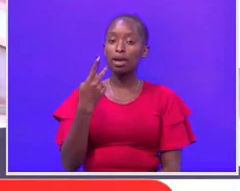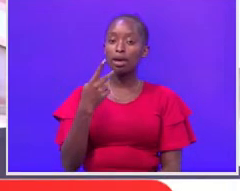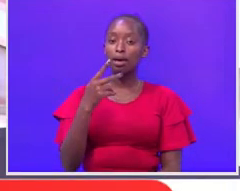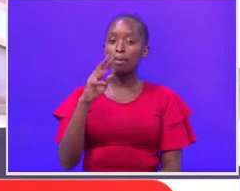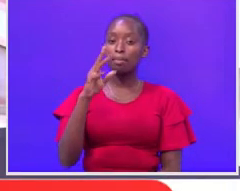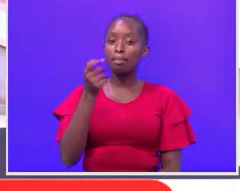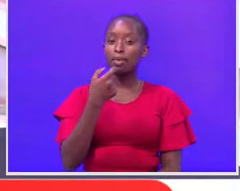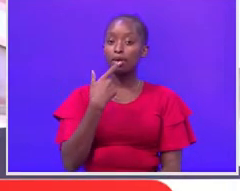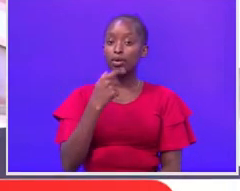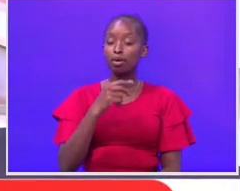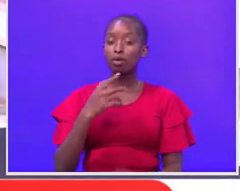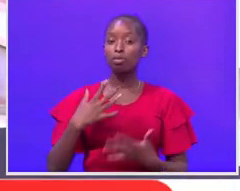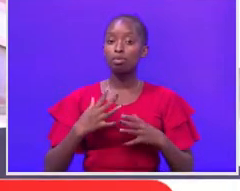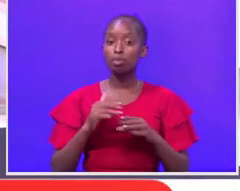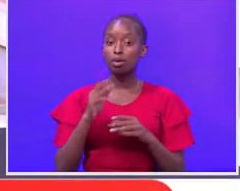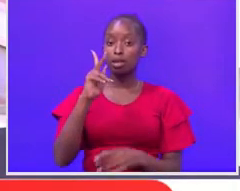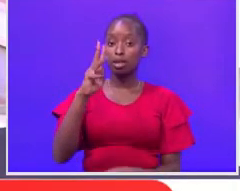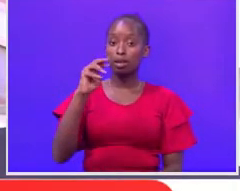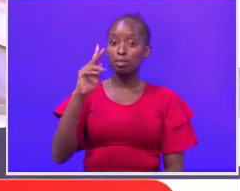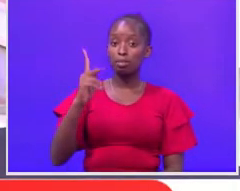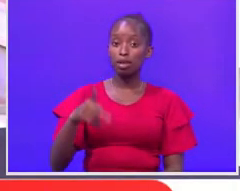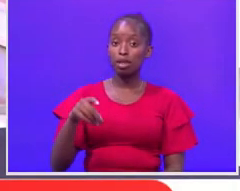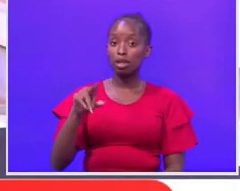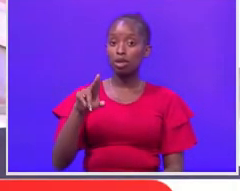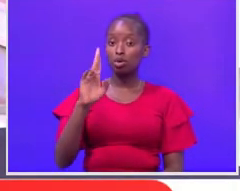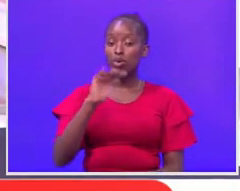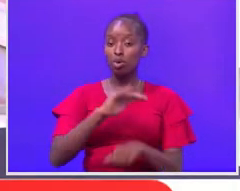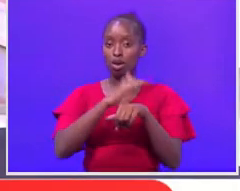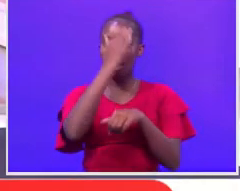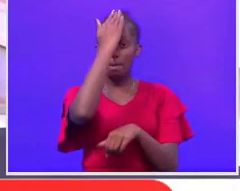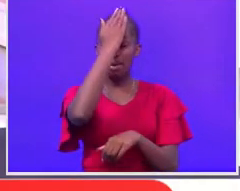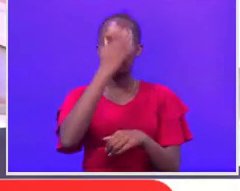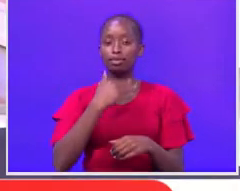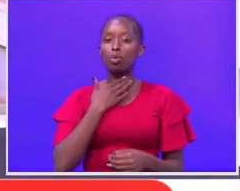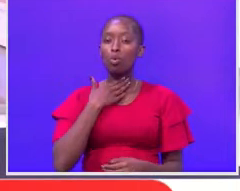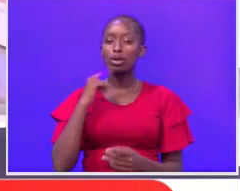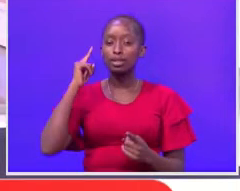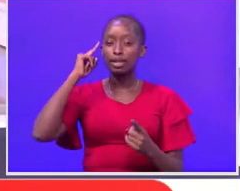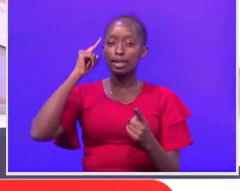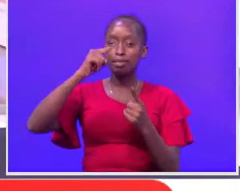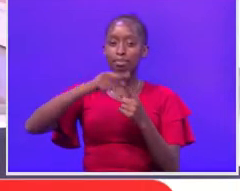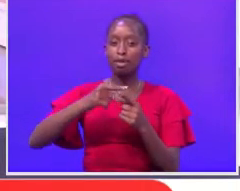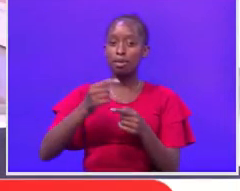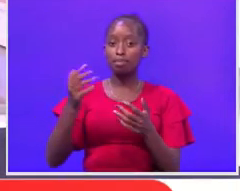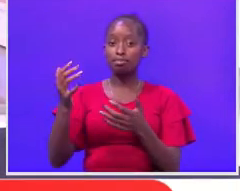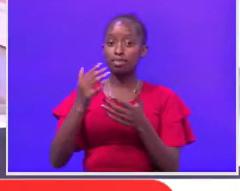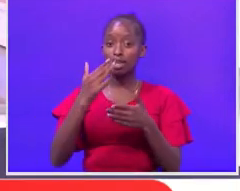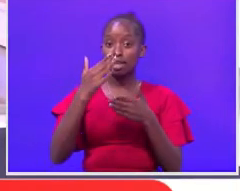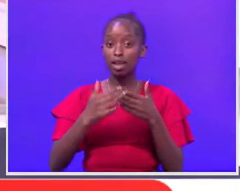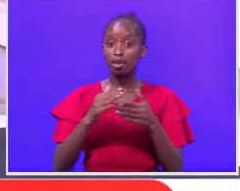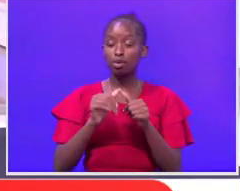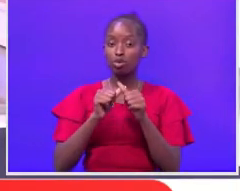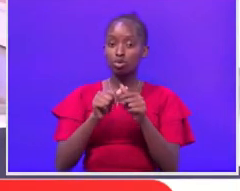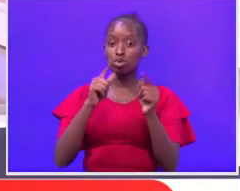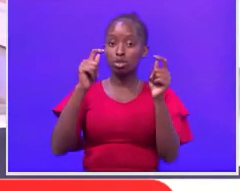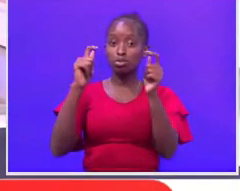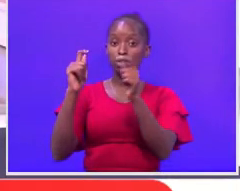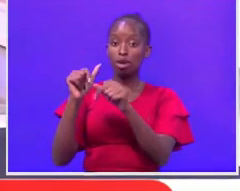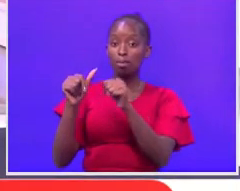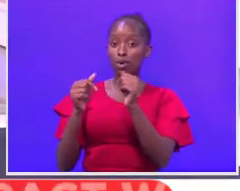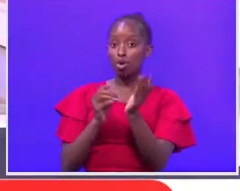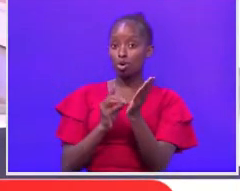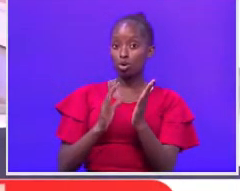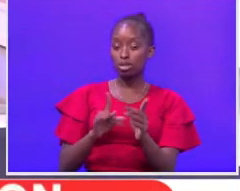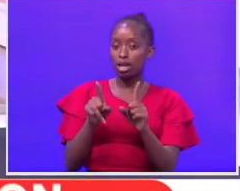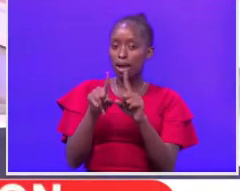and Dentists Union, KMPDU, on Monday, with an aim to bring to an end the ongoing doctors' strike. However, the